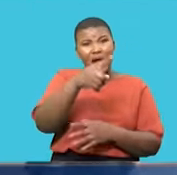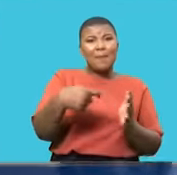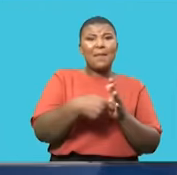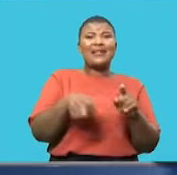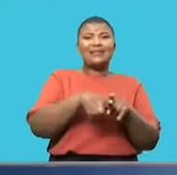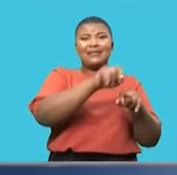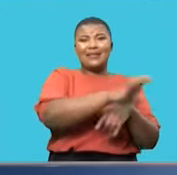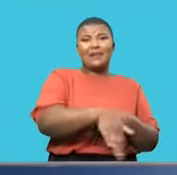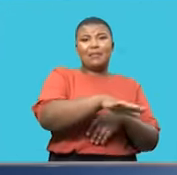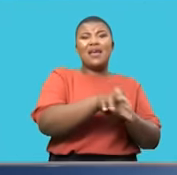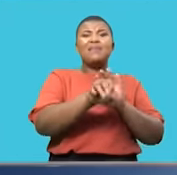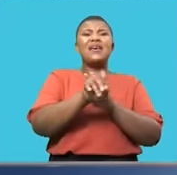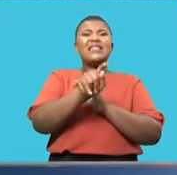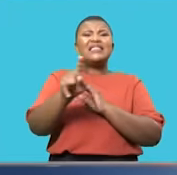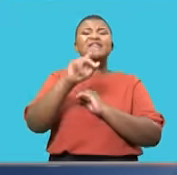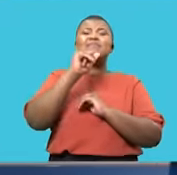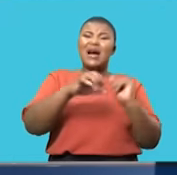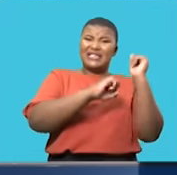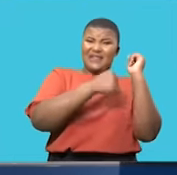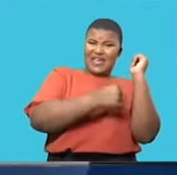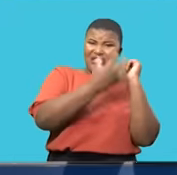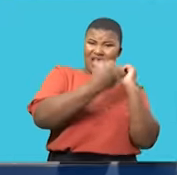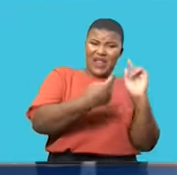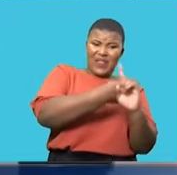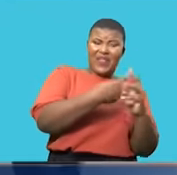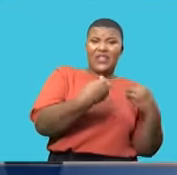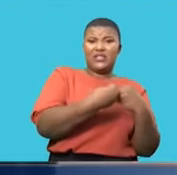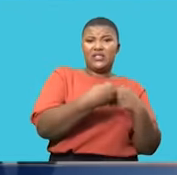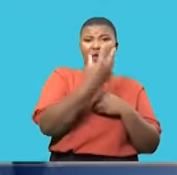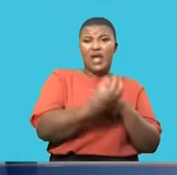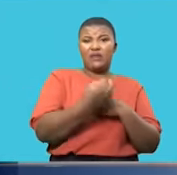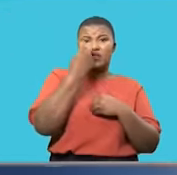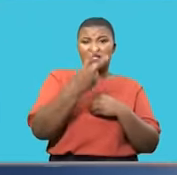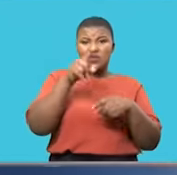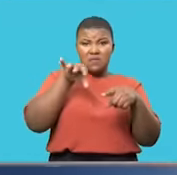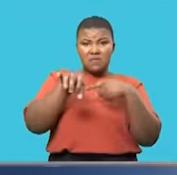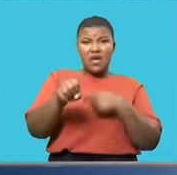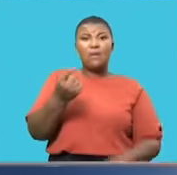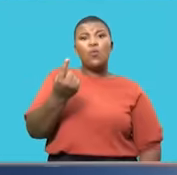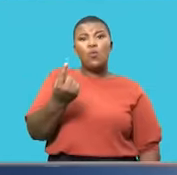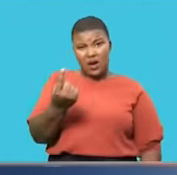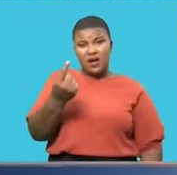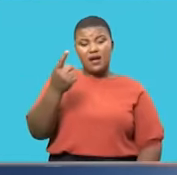TV, Baiba Tolagale, Utuana Fixes in Tobazenzai. So that means when you find one